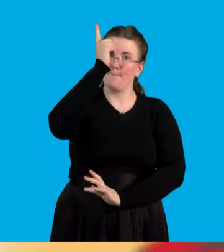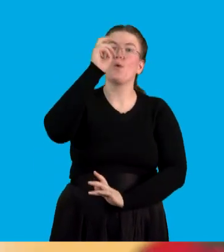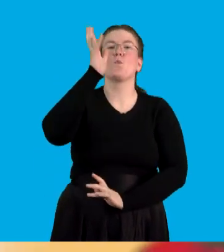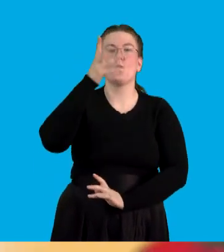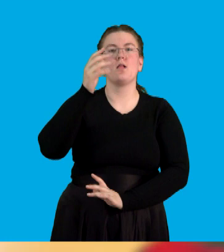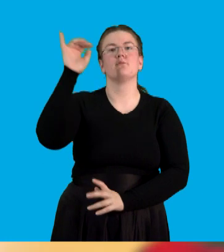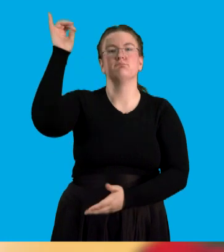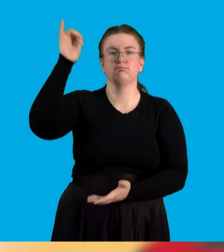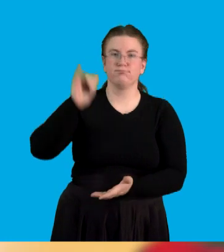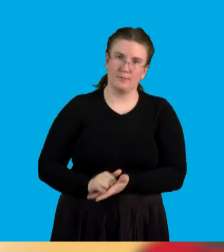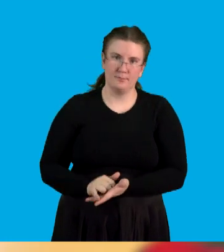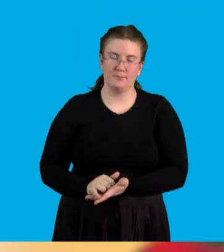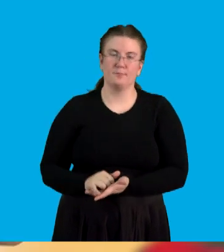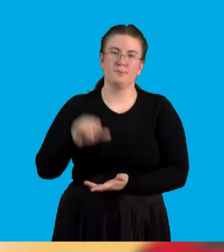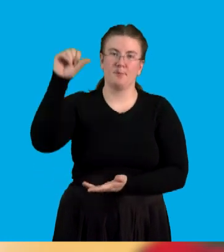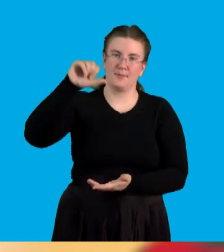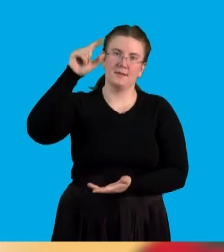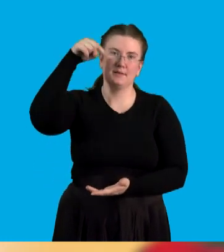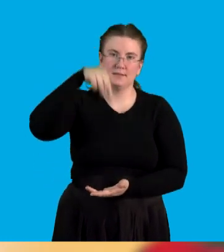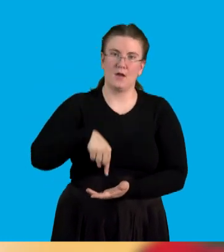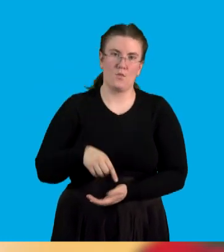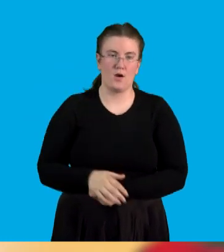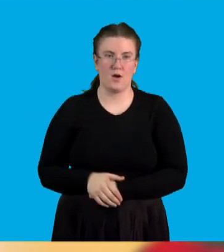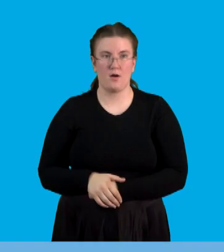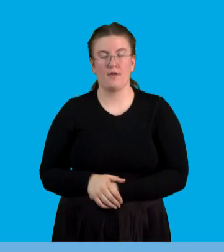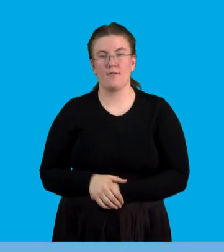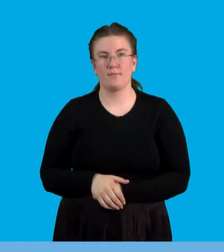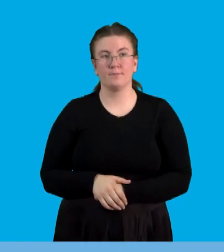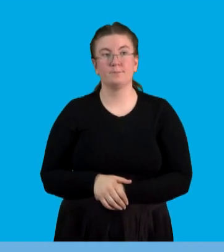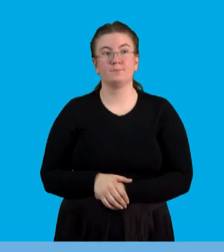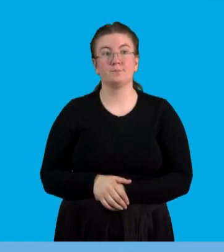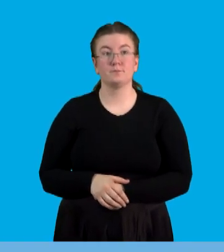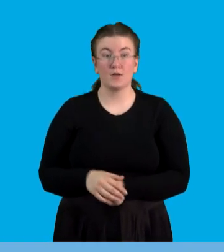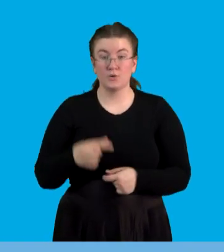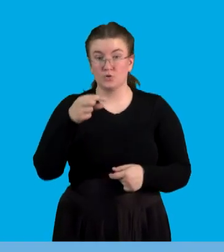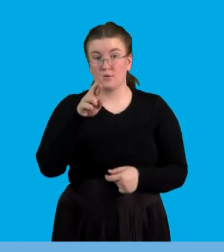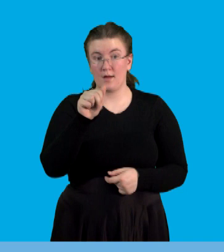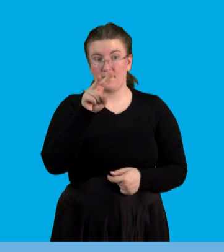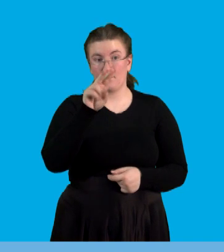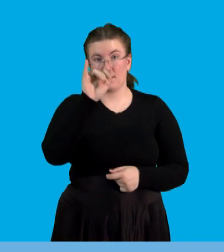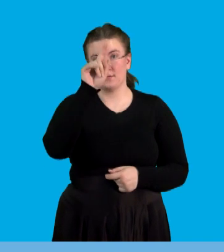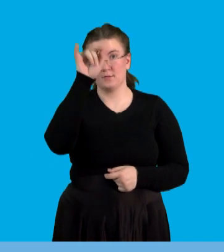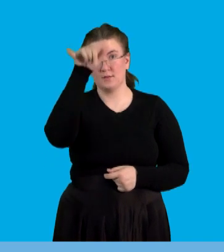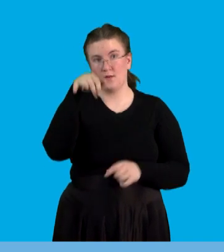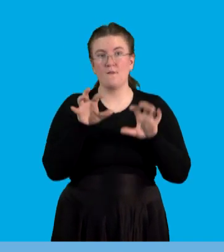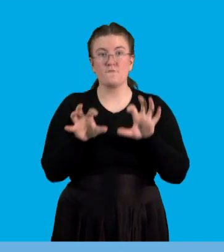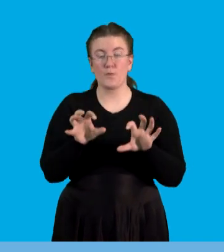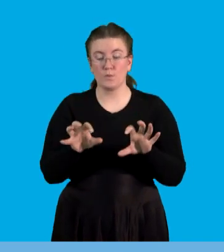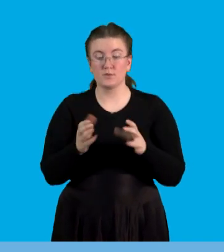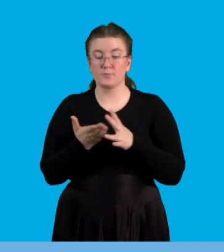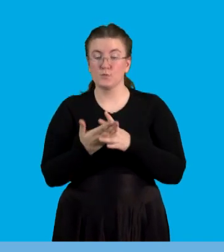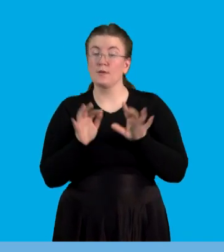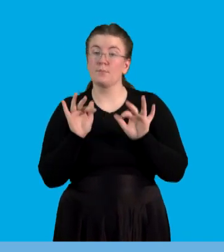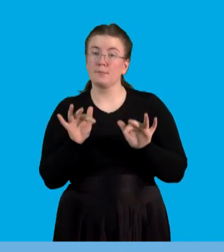And because of that force, it is evident. So the gravitational force of attraction between people